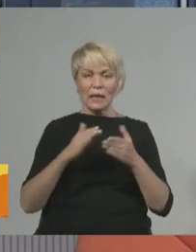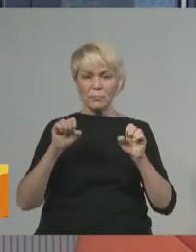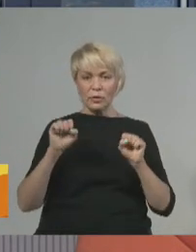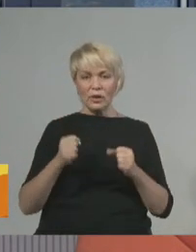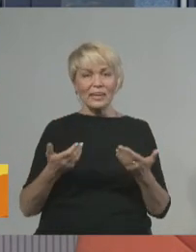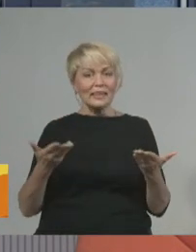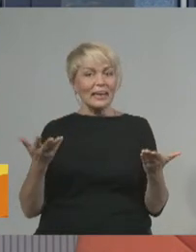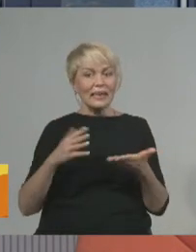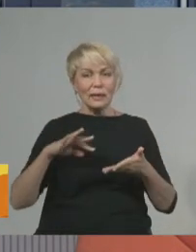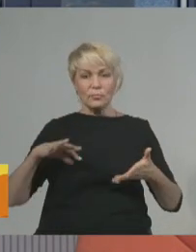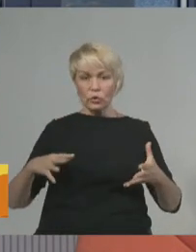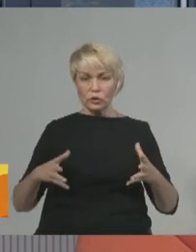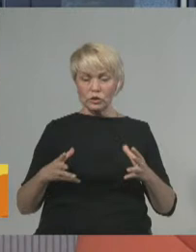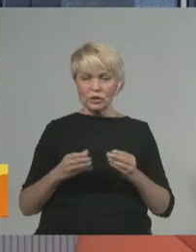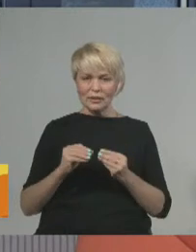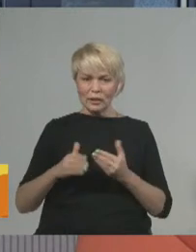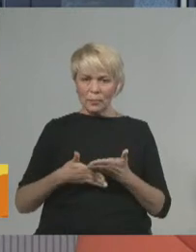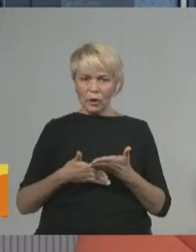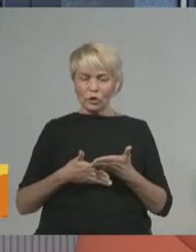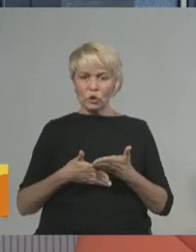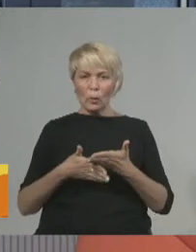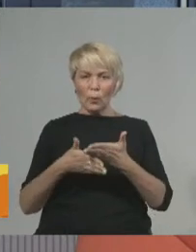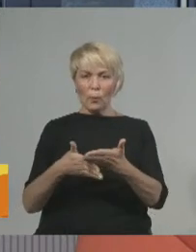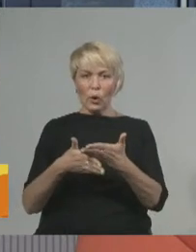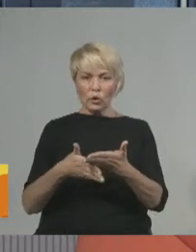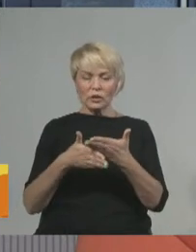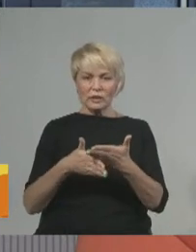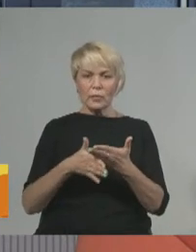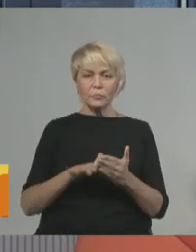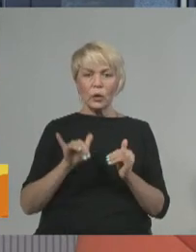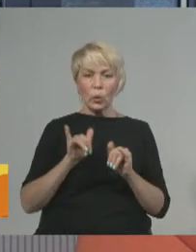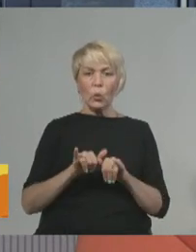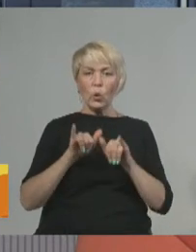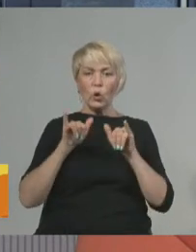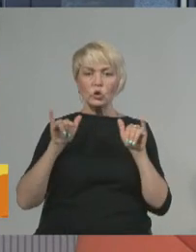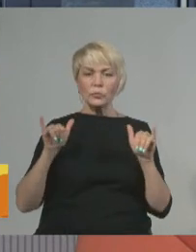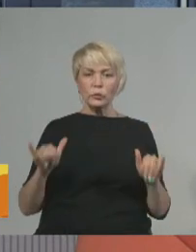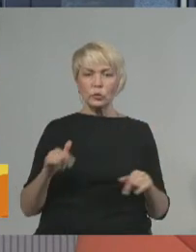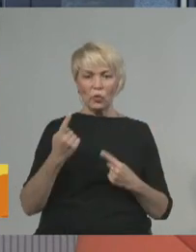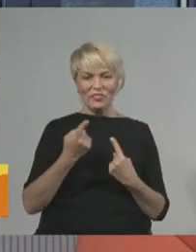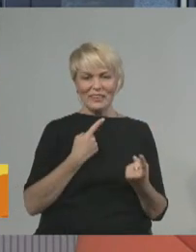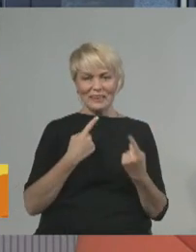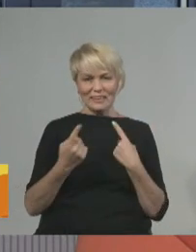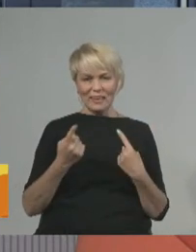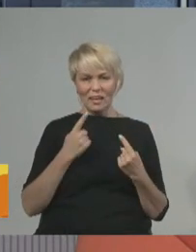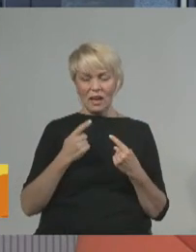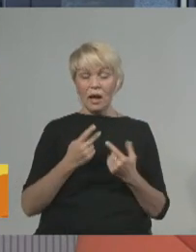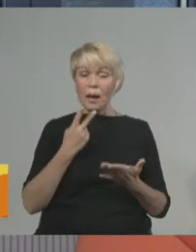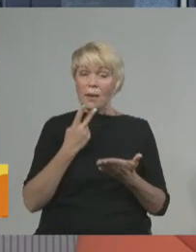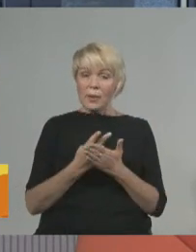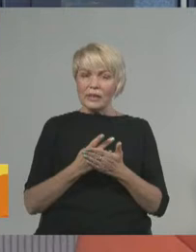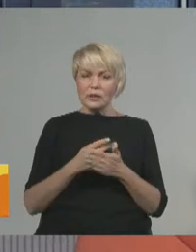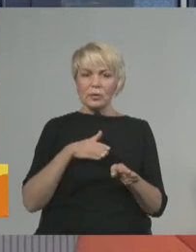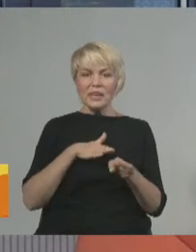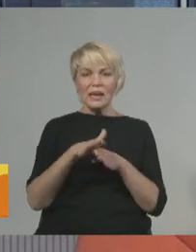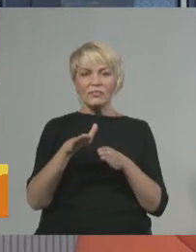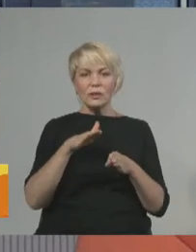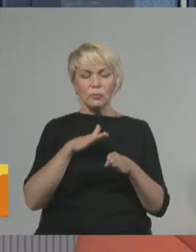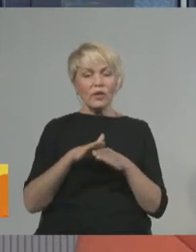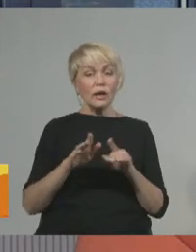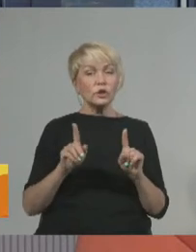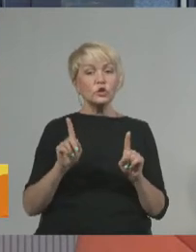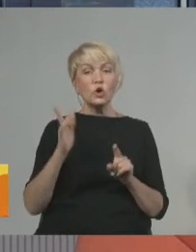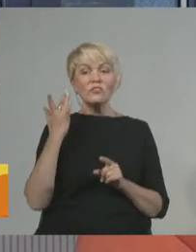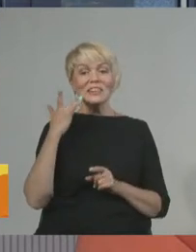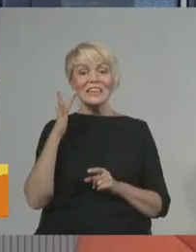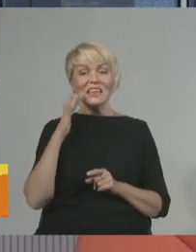seeing them in the united states for for you know since since before the 2016 election of donald trump uh we see them now